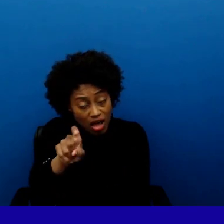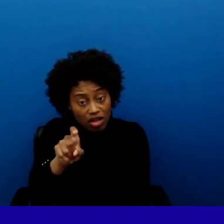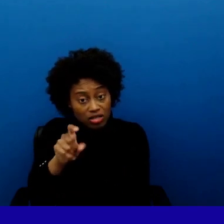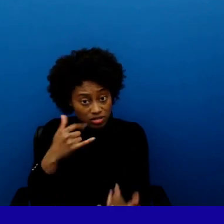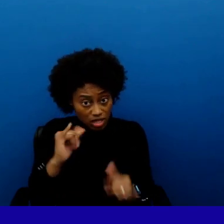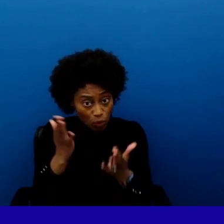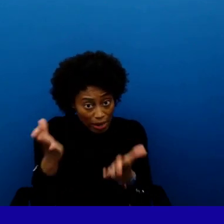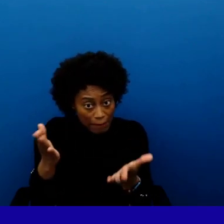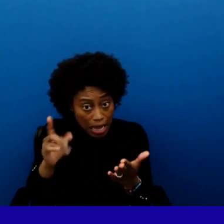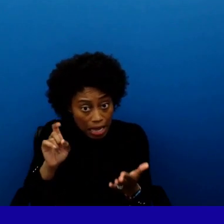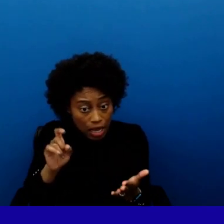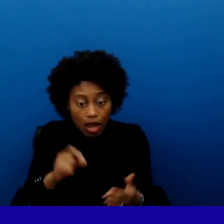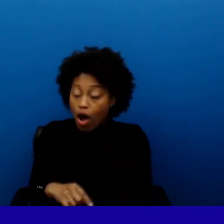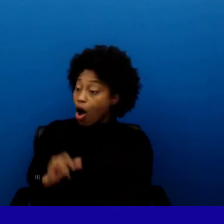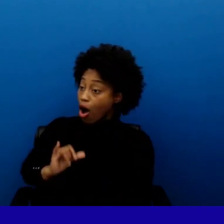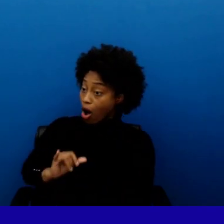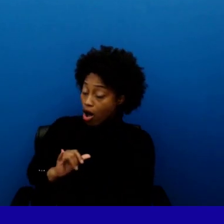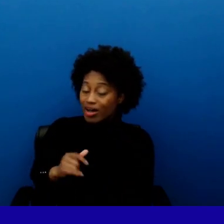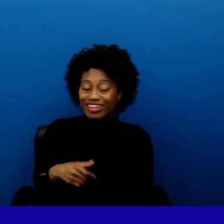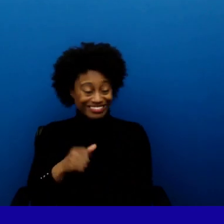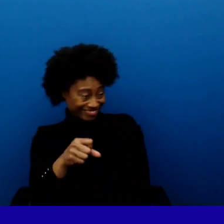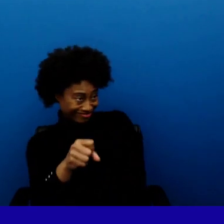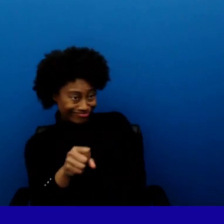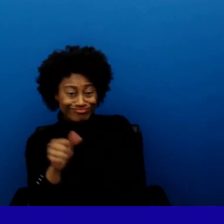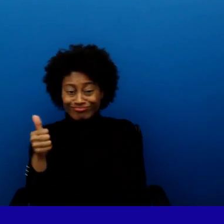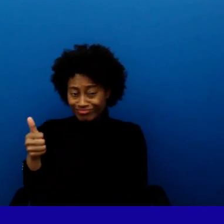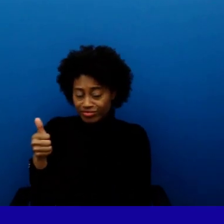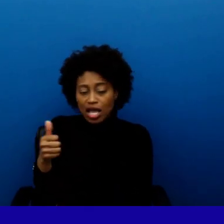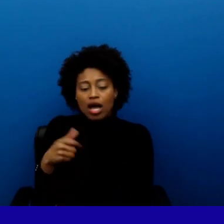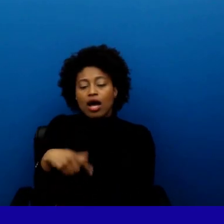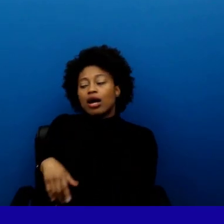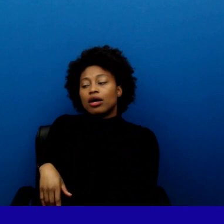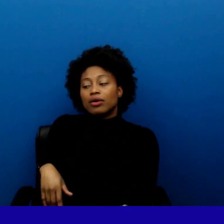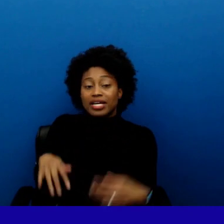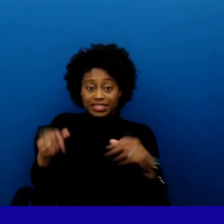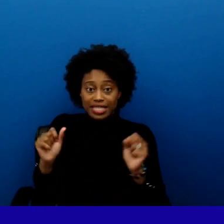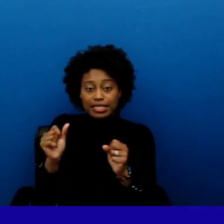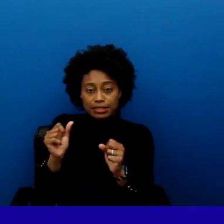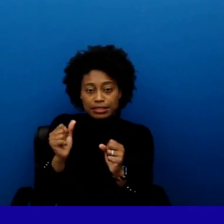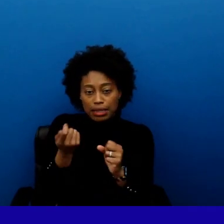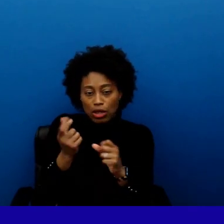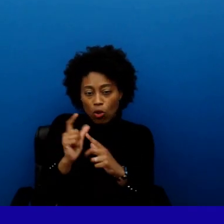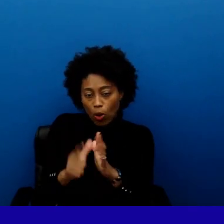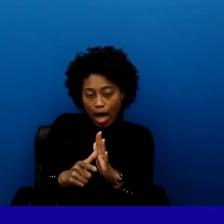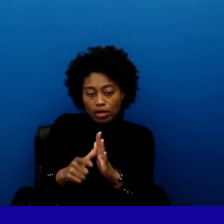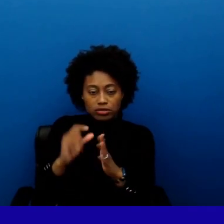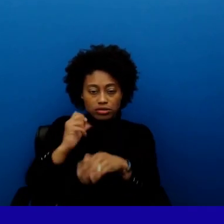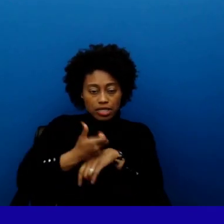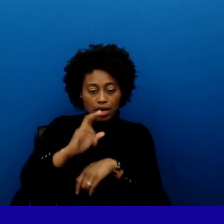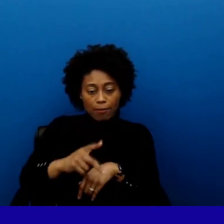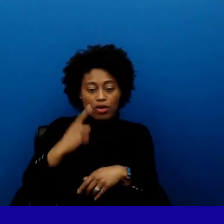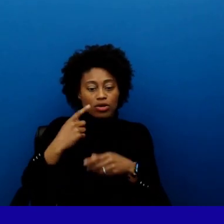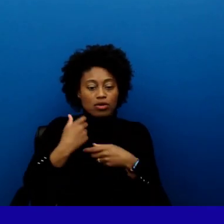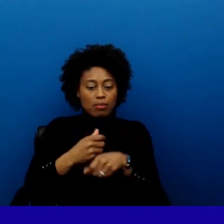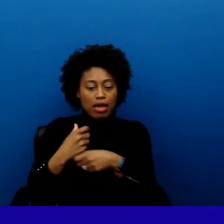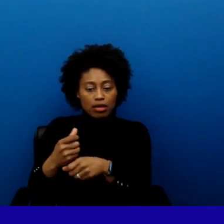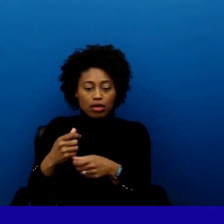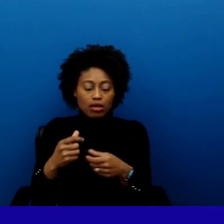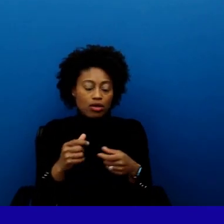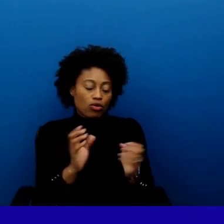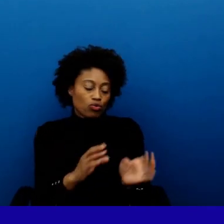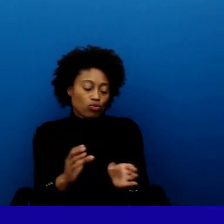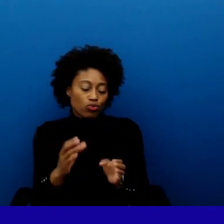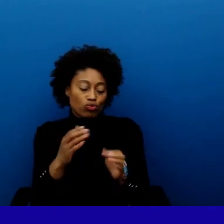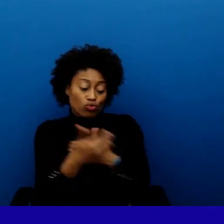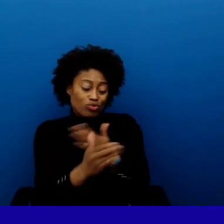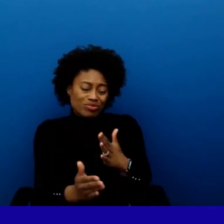still recommend? Yeah. Okay. Yeah, no, Okay. it Good. takes a little bit to set up, but you create rooms or you can organize it however